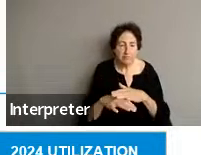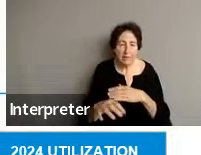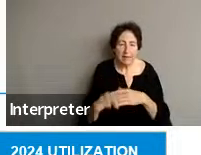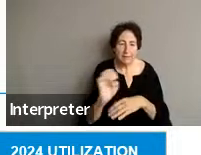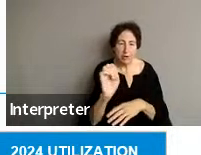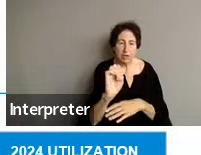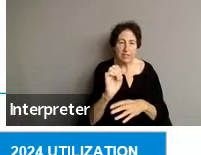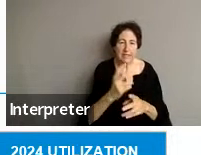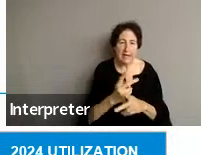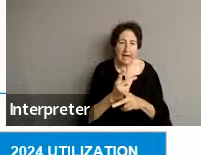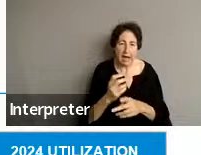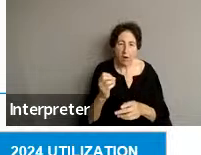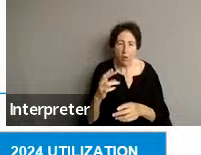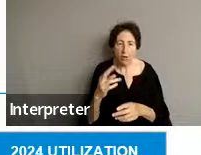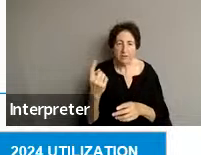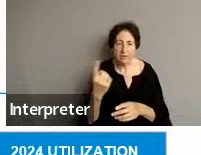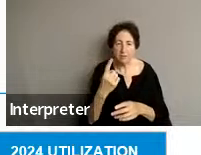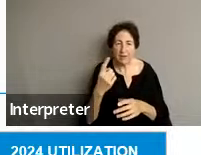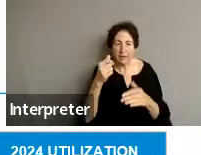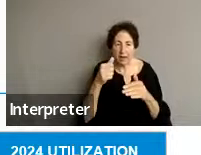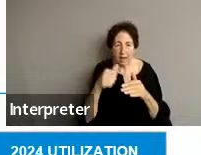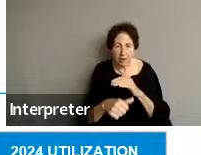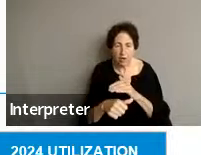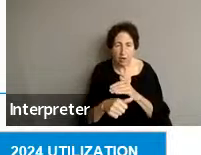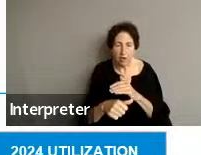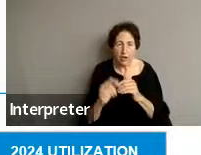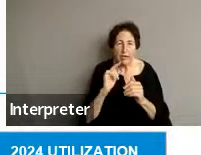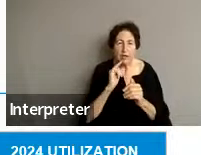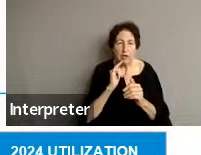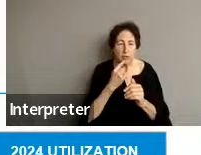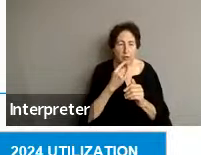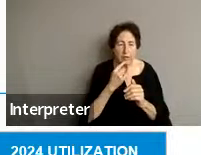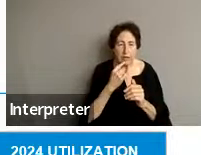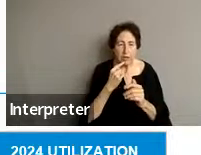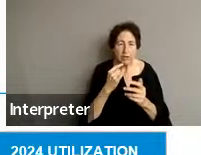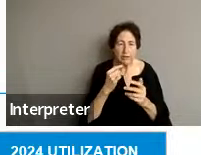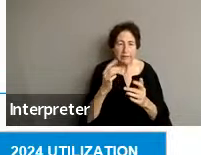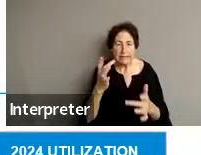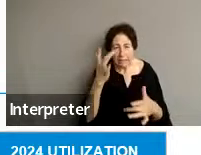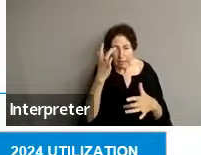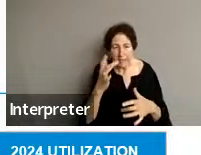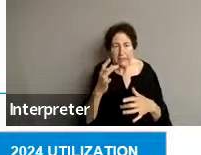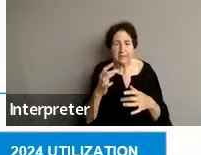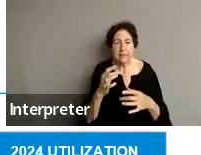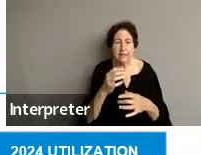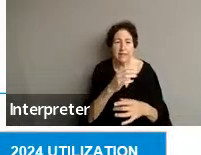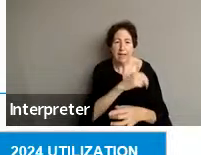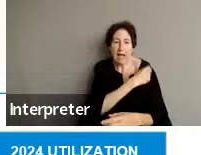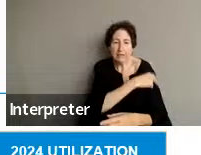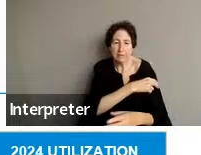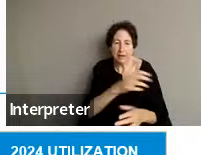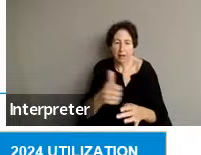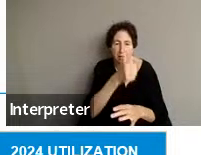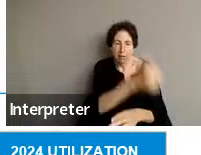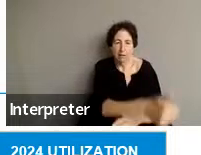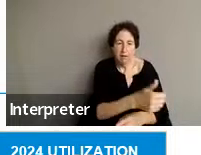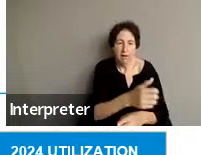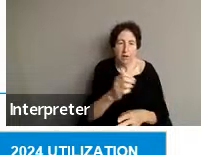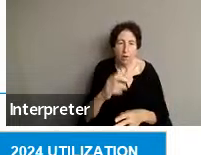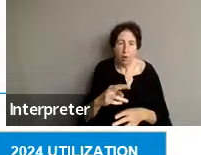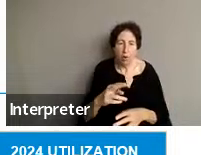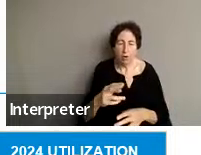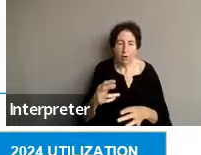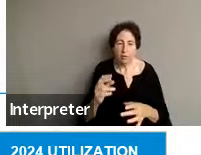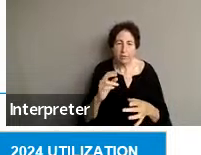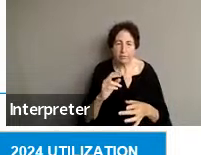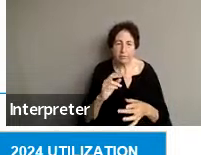emergency care or something that falls under the umbrella of critical illness, hospital indemnity, or accident. And of course, we have pet insurance.